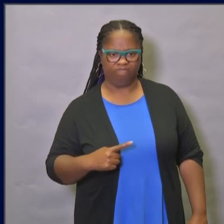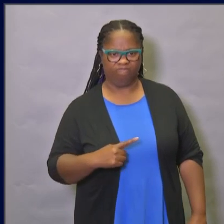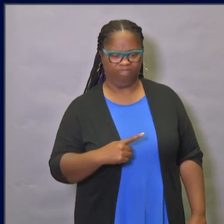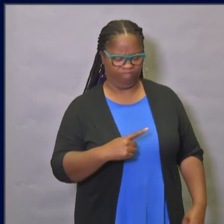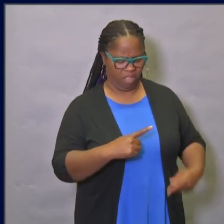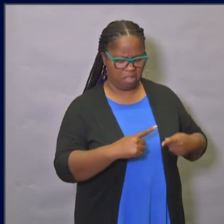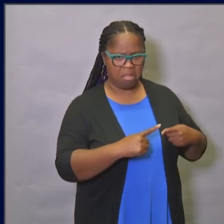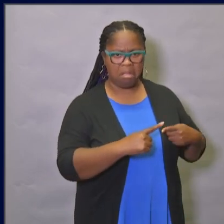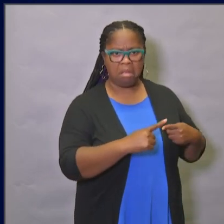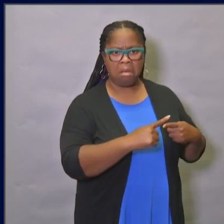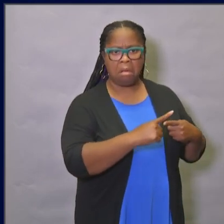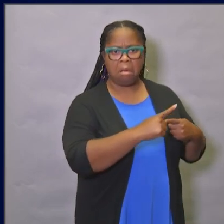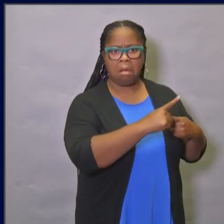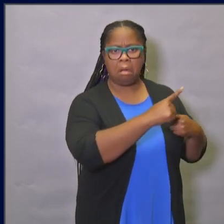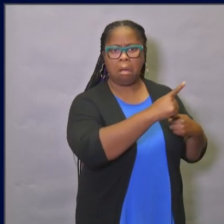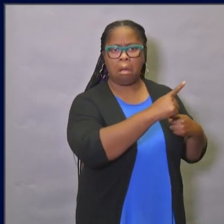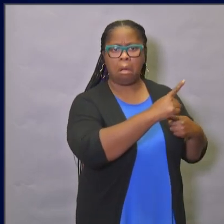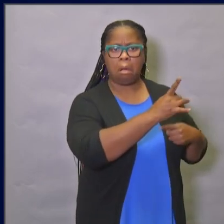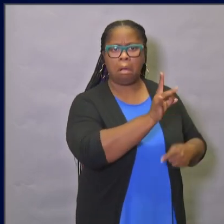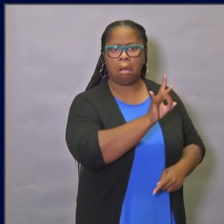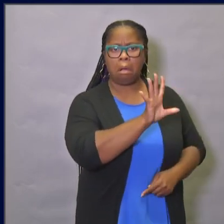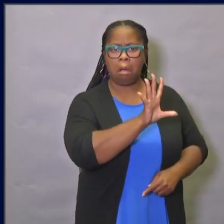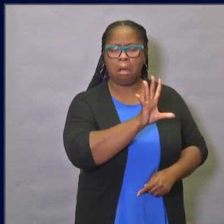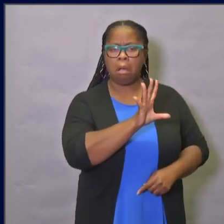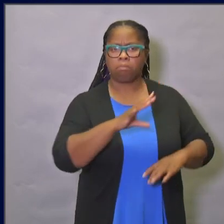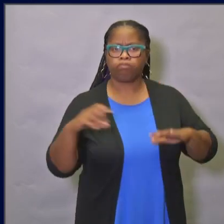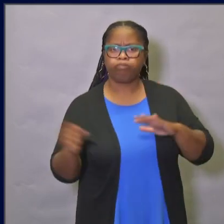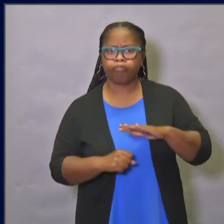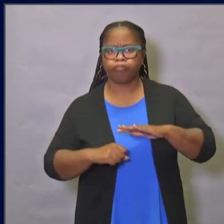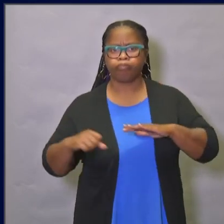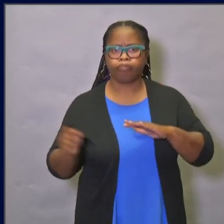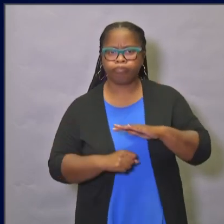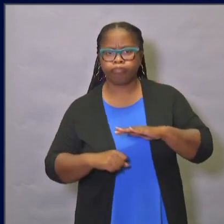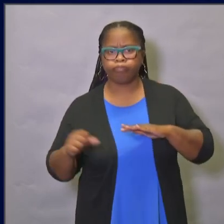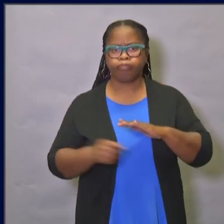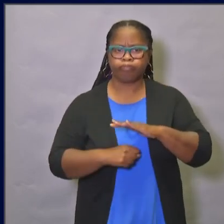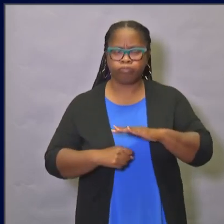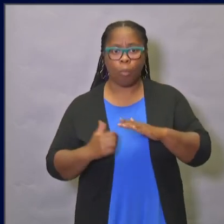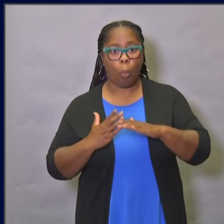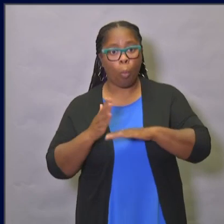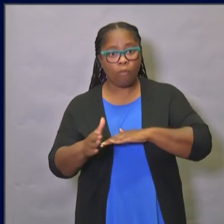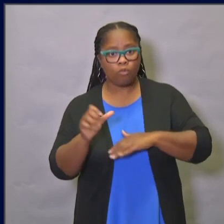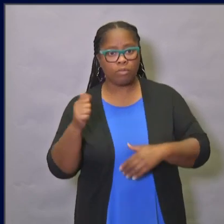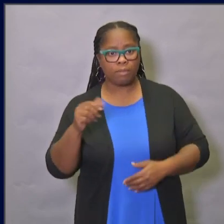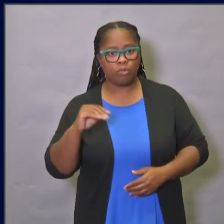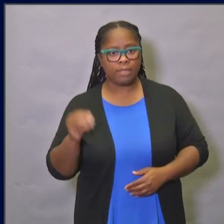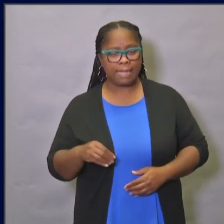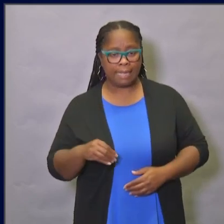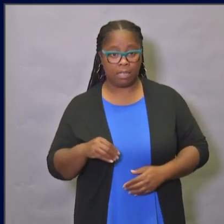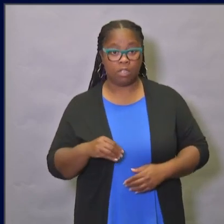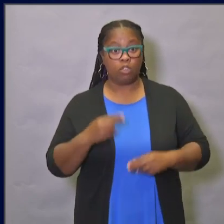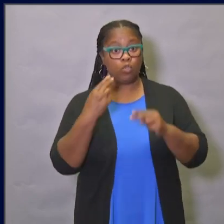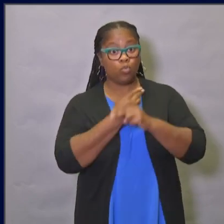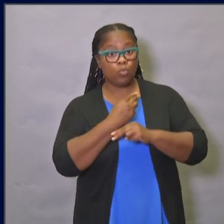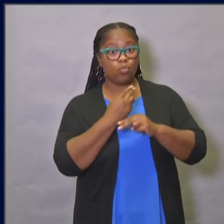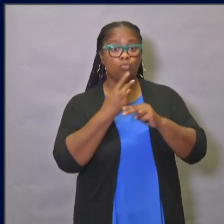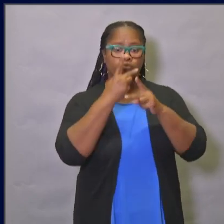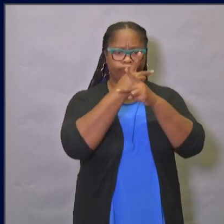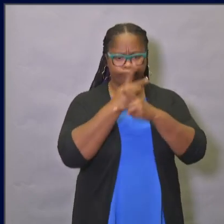increasing proportion of people who have been hospitalized, and now it's at over 10%. When you do the math,